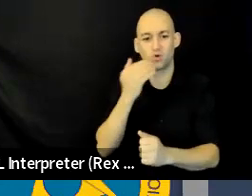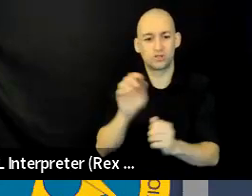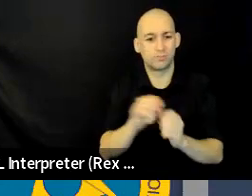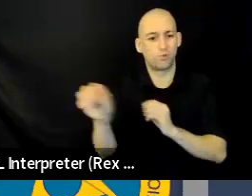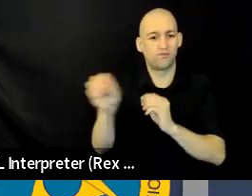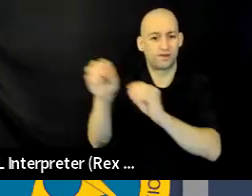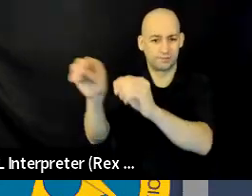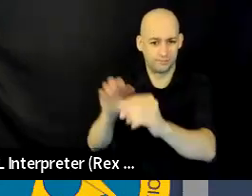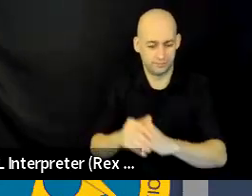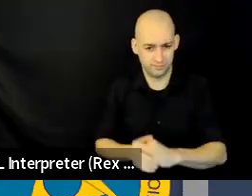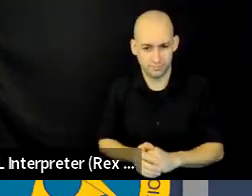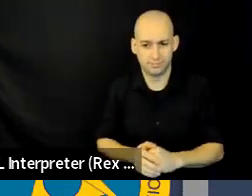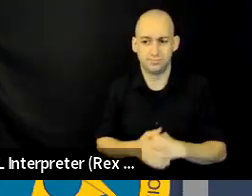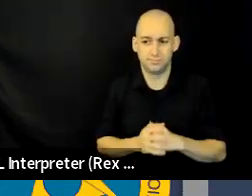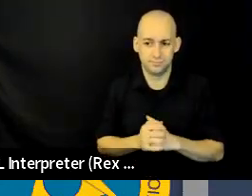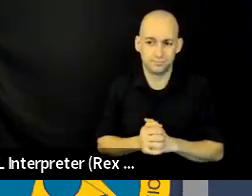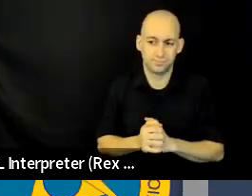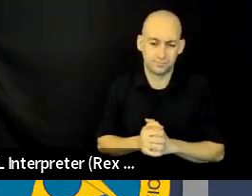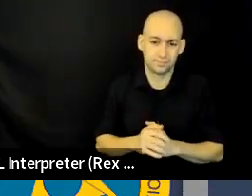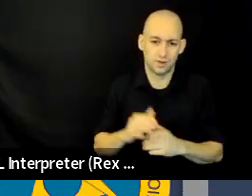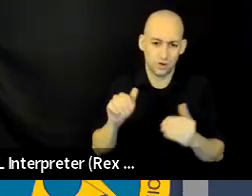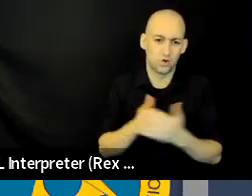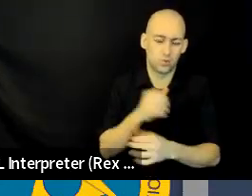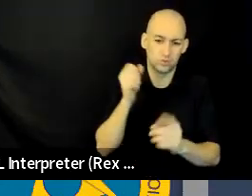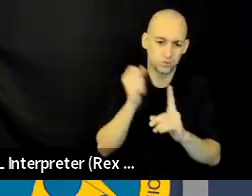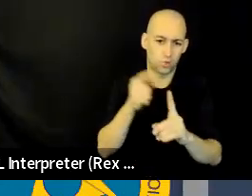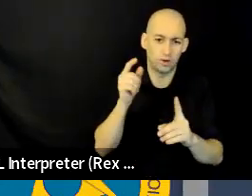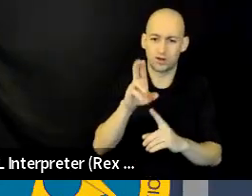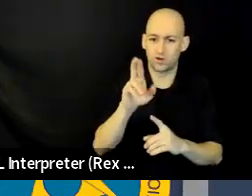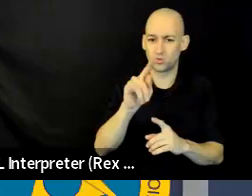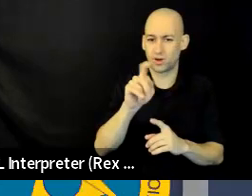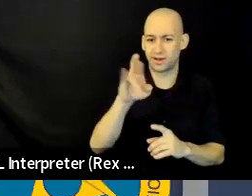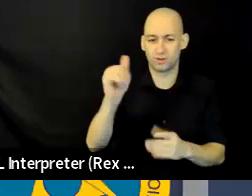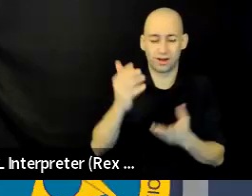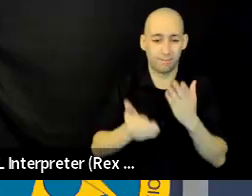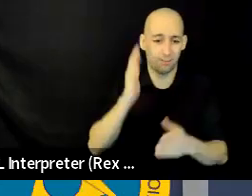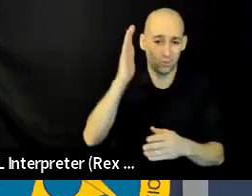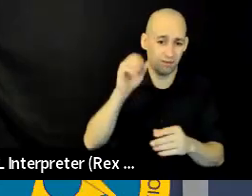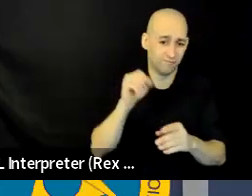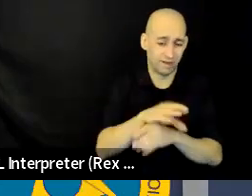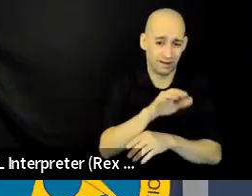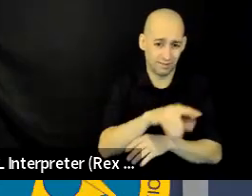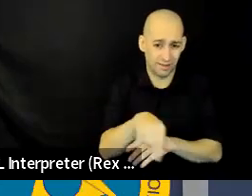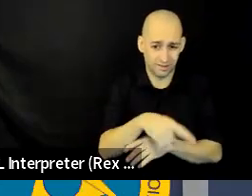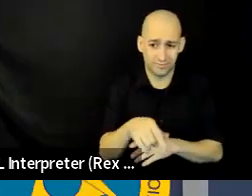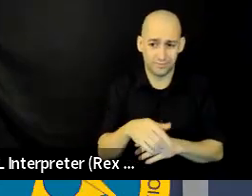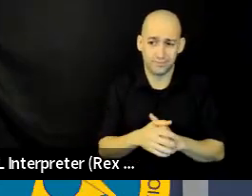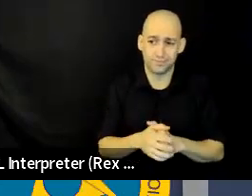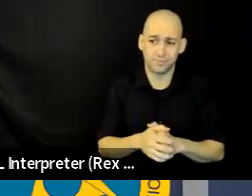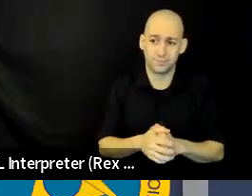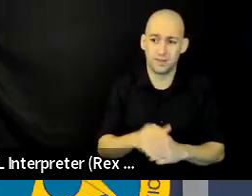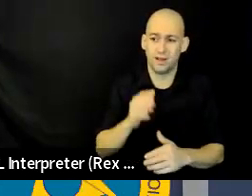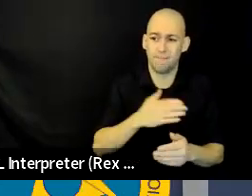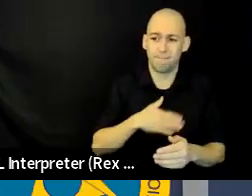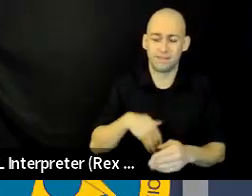projects that are involved, and how a new scoring criteria may affect those projects and how they're funded. So please keep that in